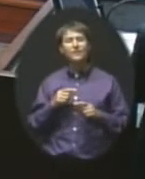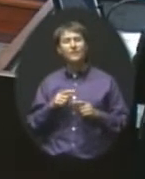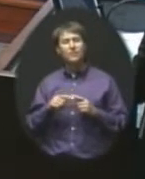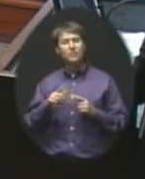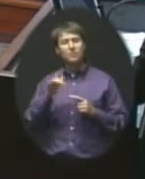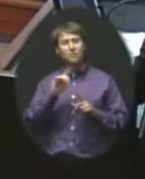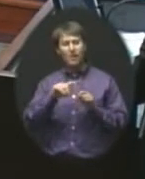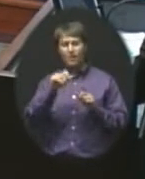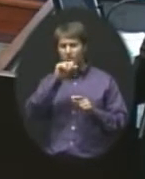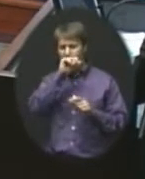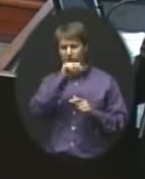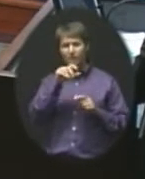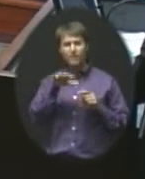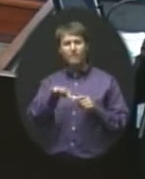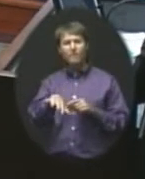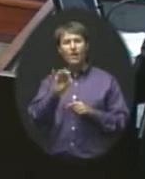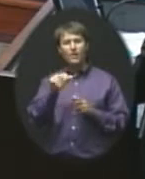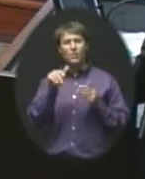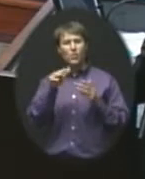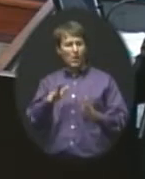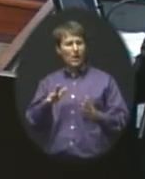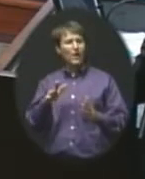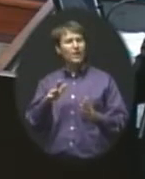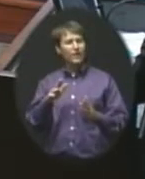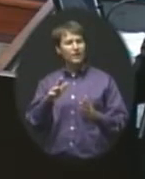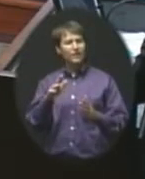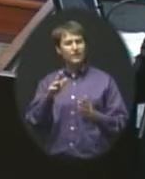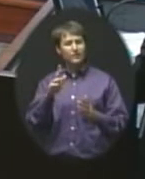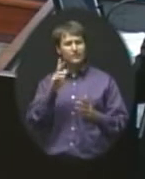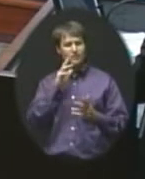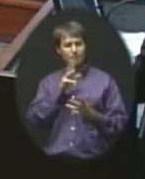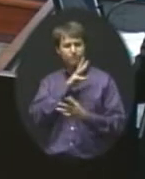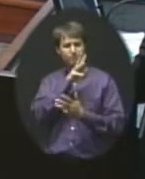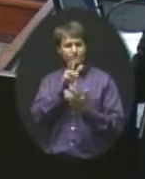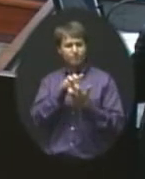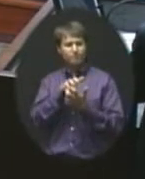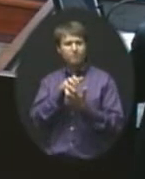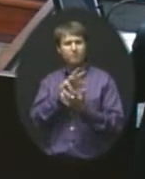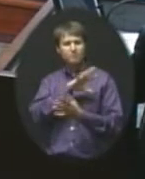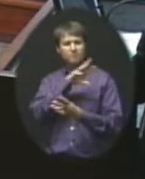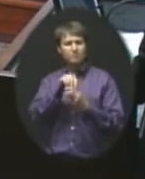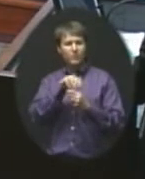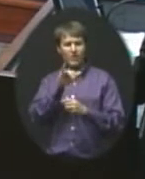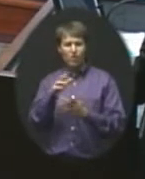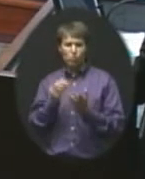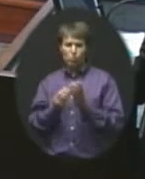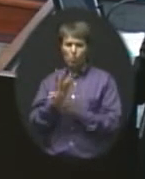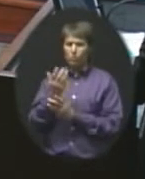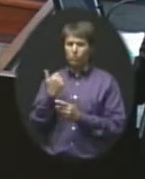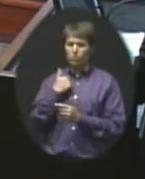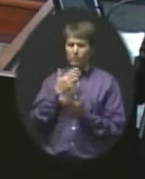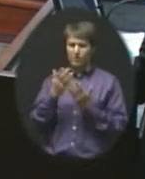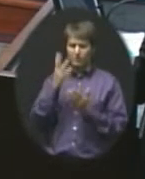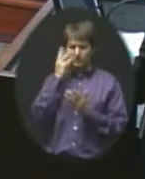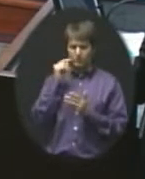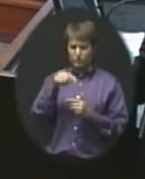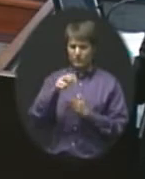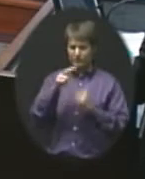I'd love to find a way to somehow, you know, incorporate that into the growth that we might experience on this facility.